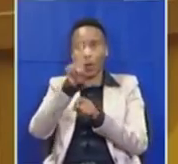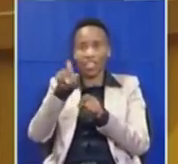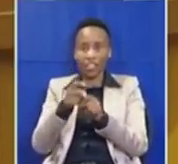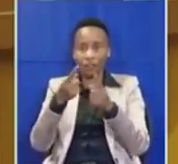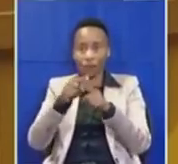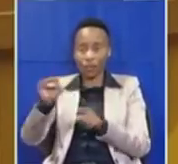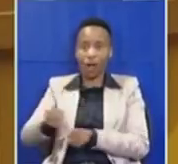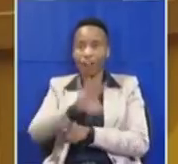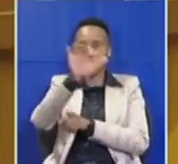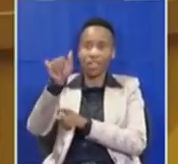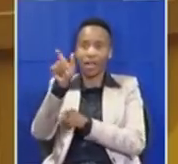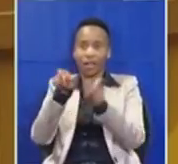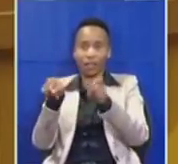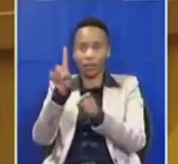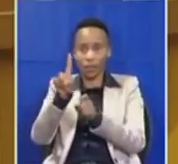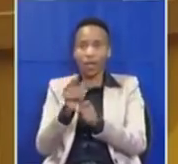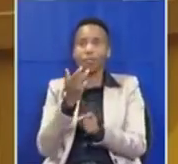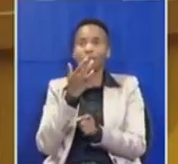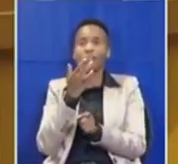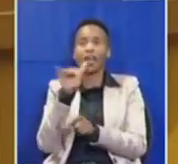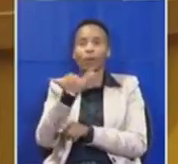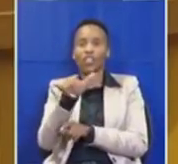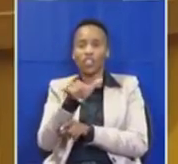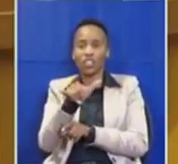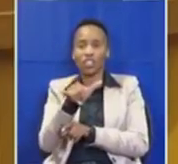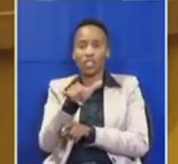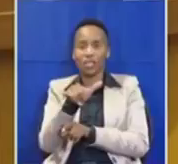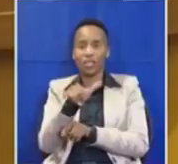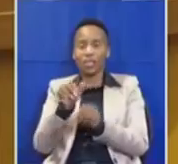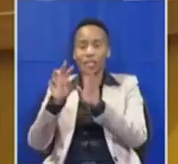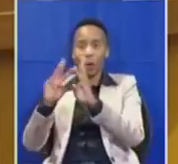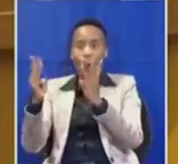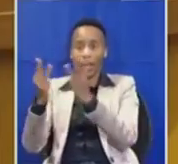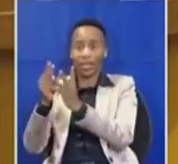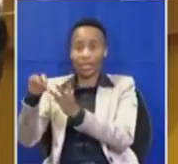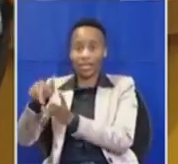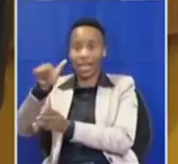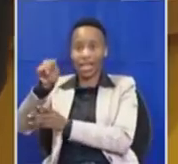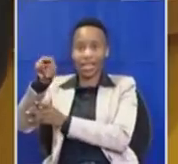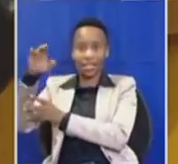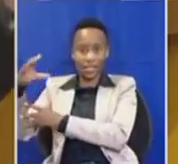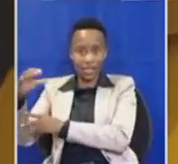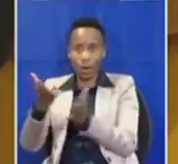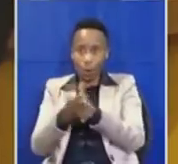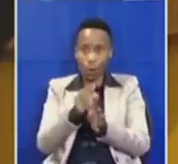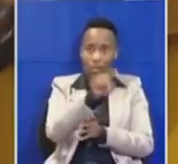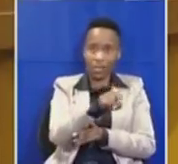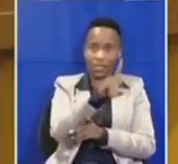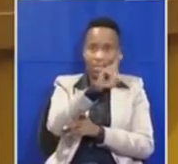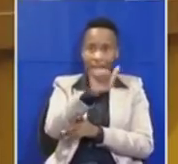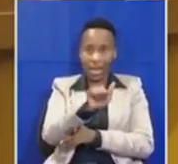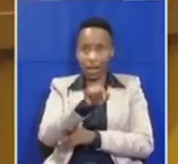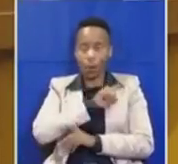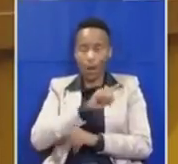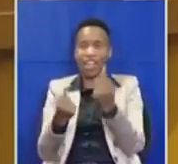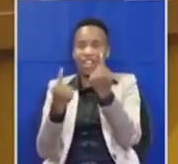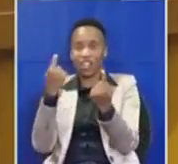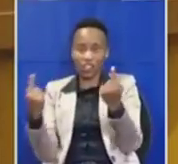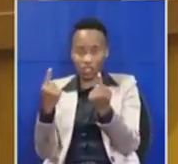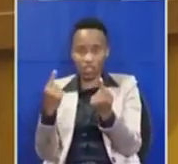Africans is which world would they prefer to live in, because each of those worlds will lead us to a distinct, different